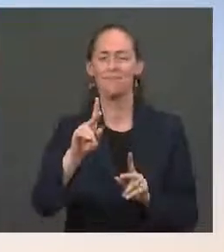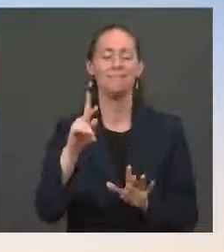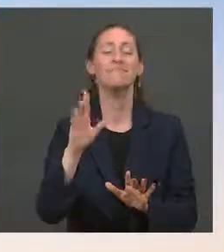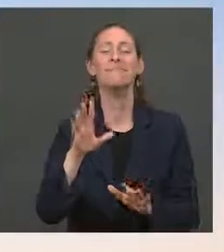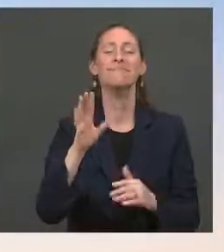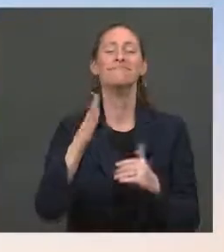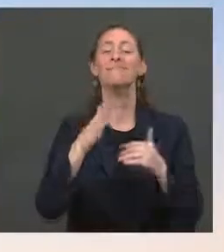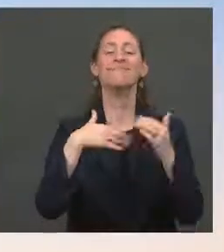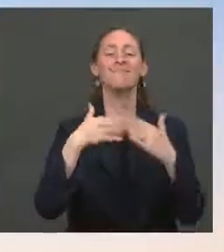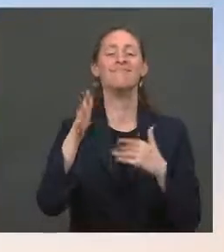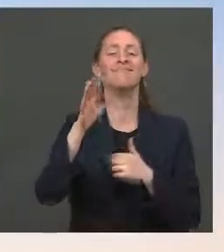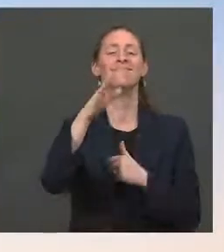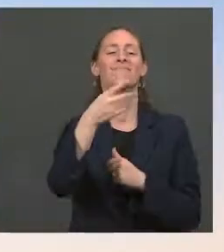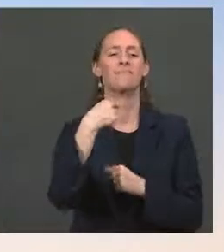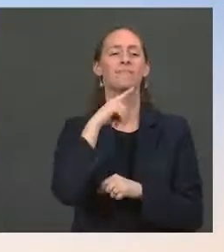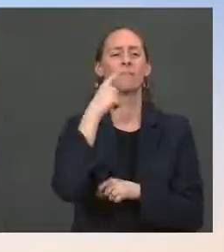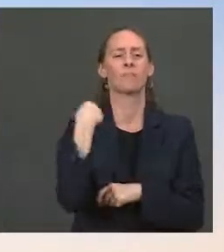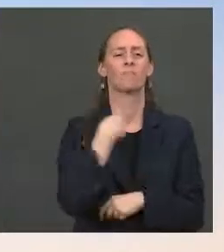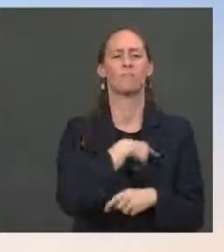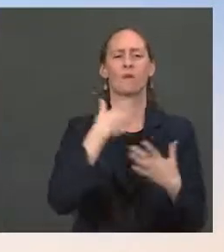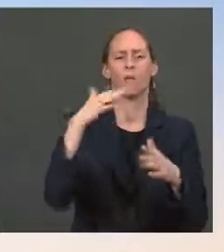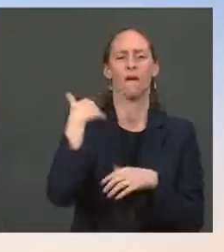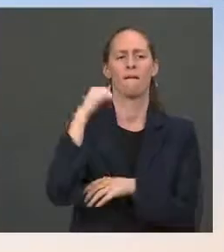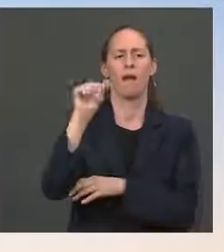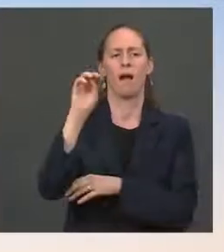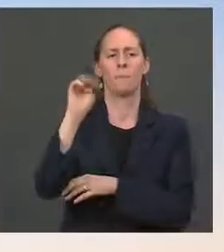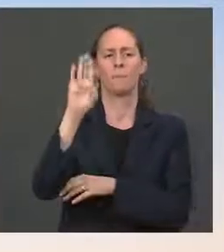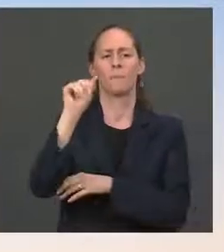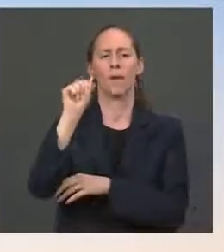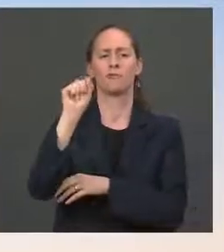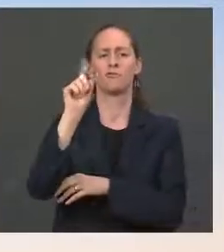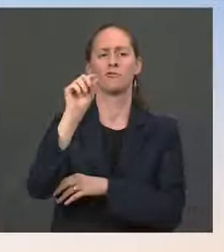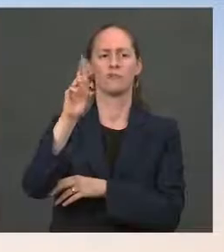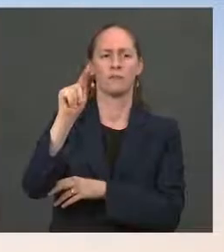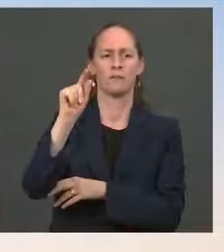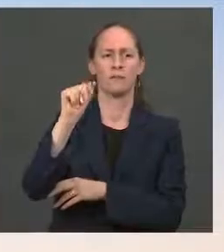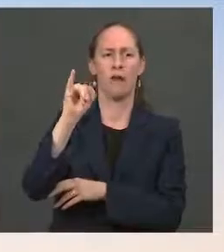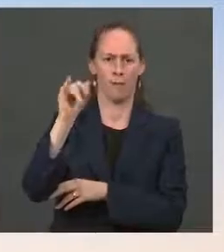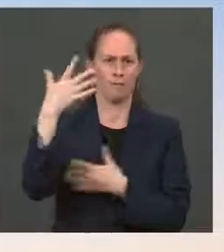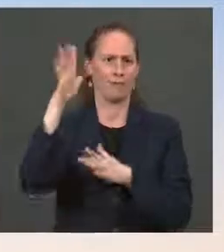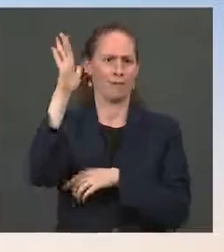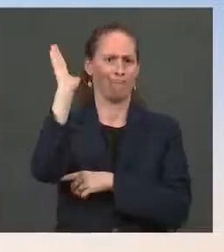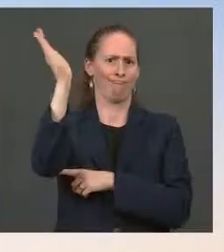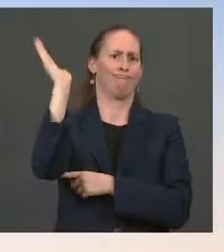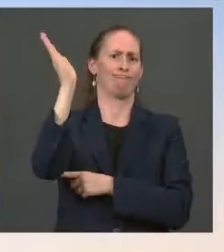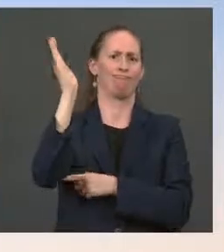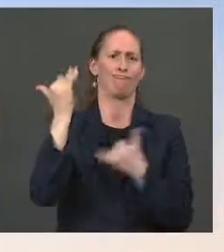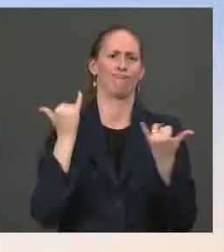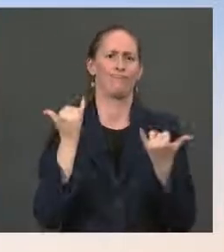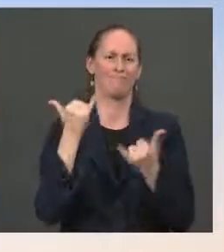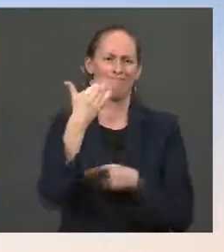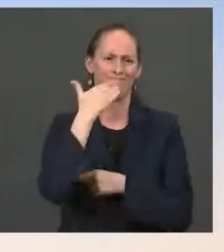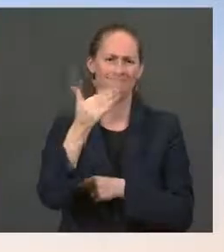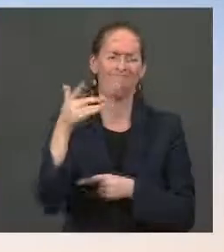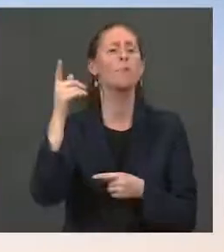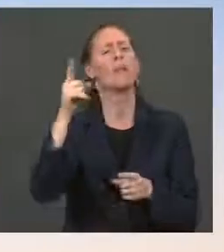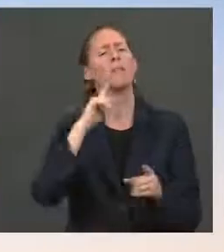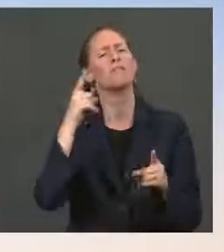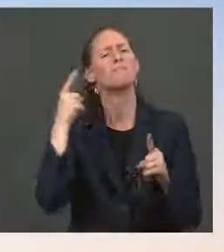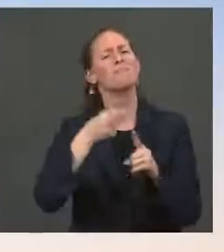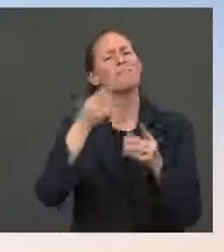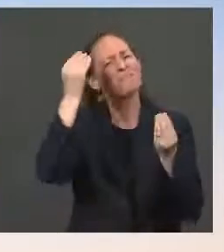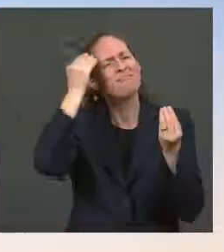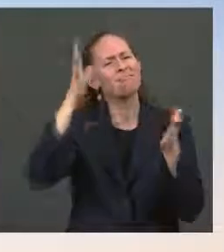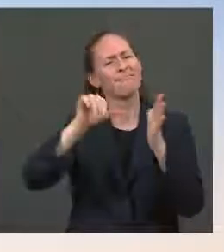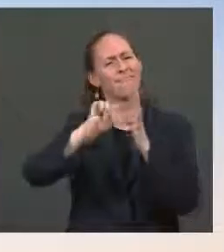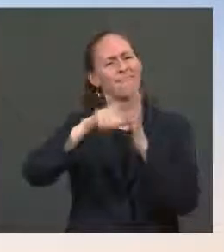significant speech that Ambassador Tai gave today, and part of our objective and our engagement as it relates to our China